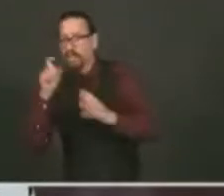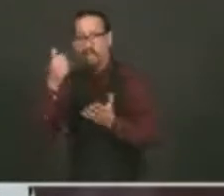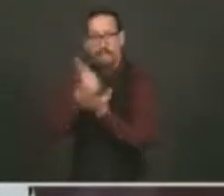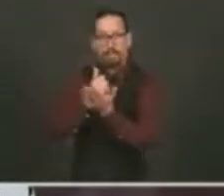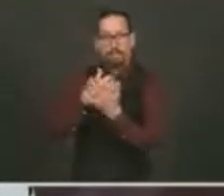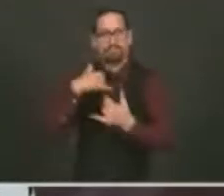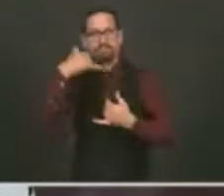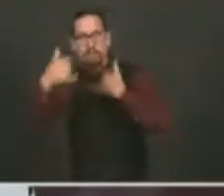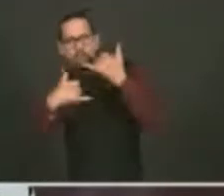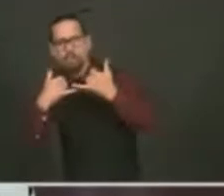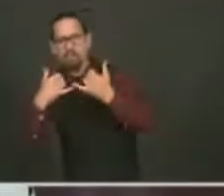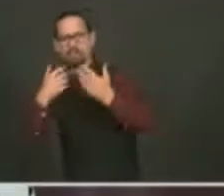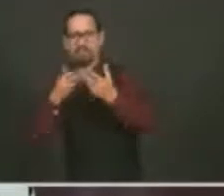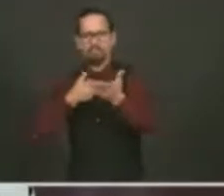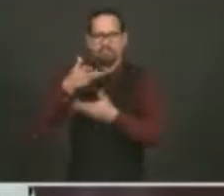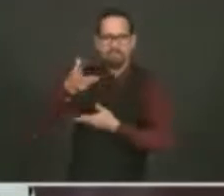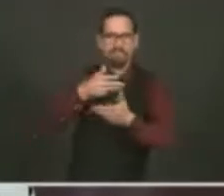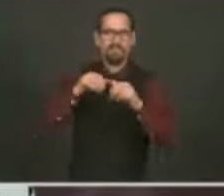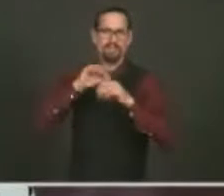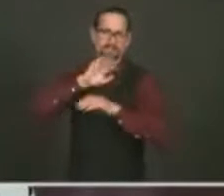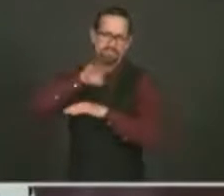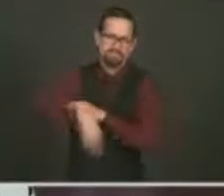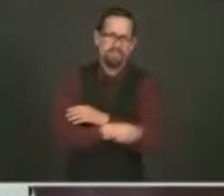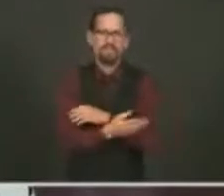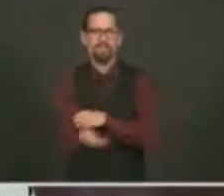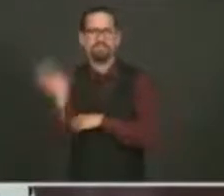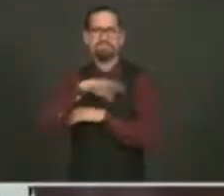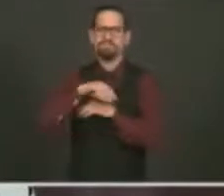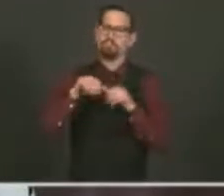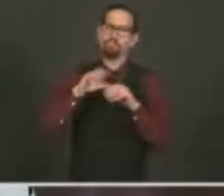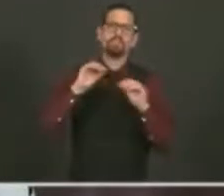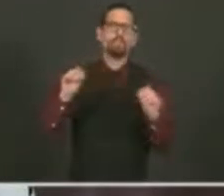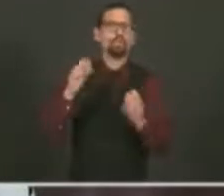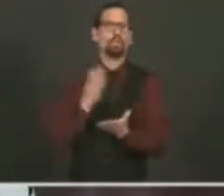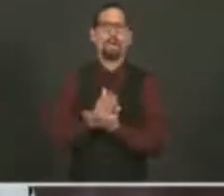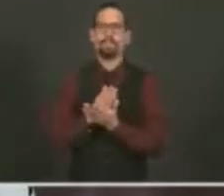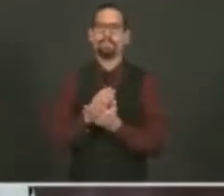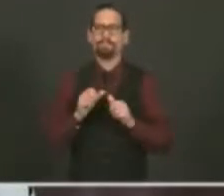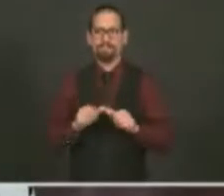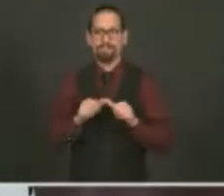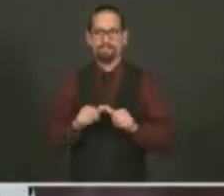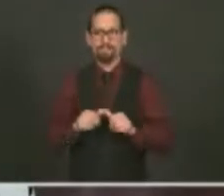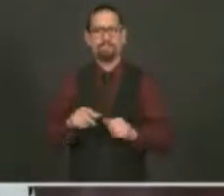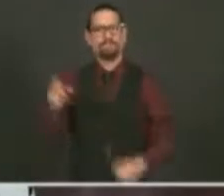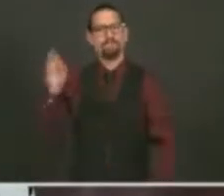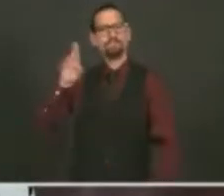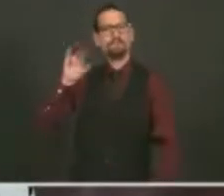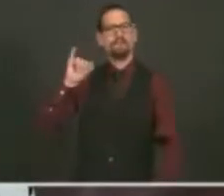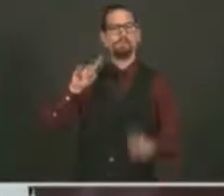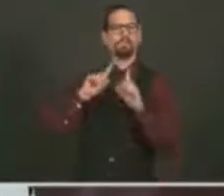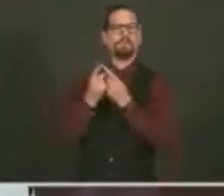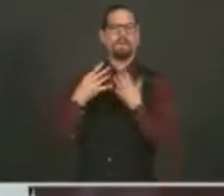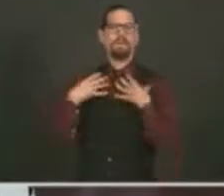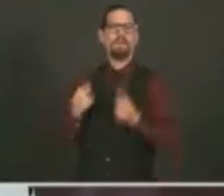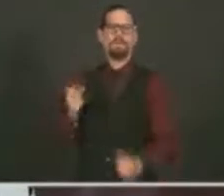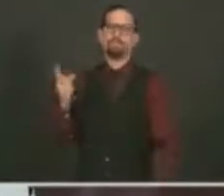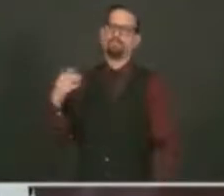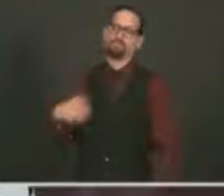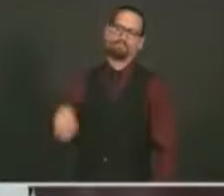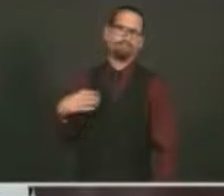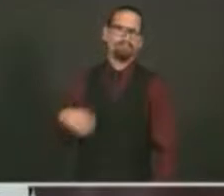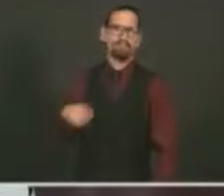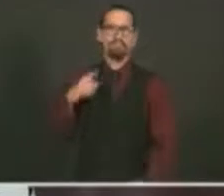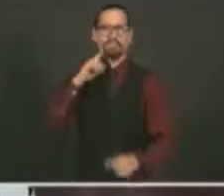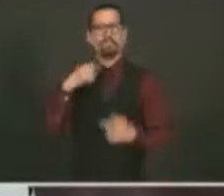specifics of the situations with you. I want to really say thank you to the teams of people who have been